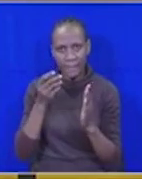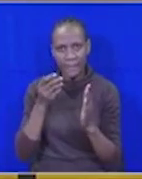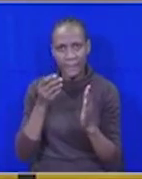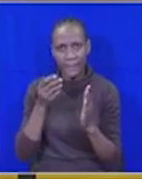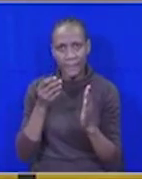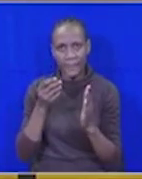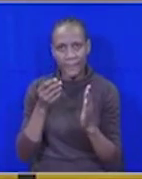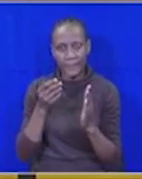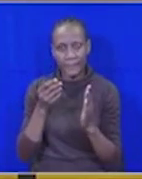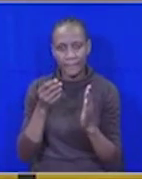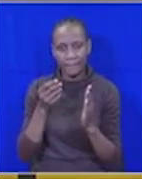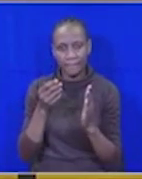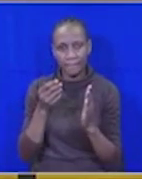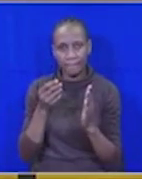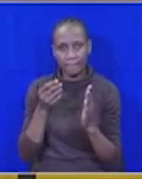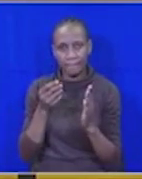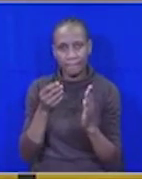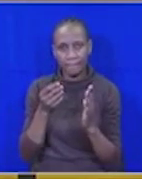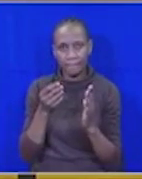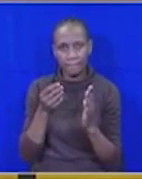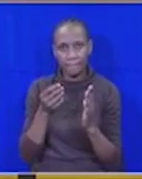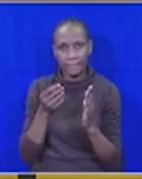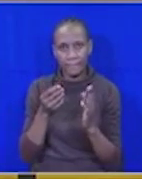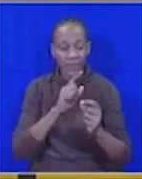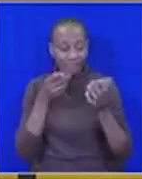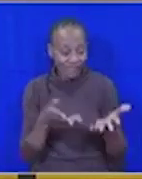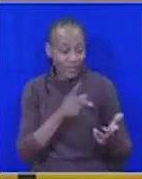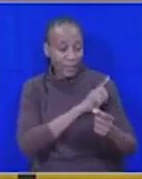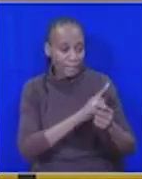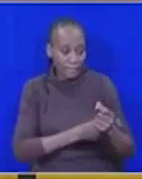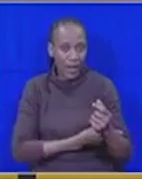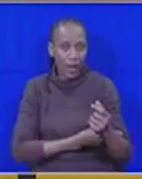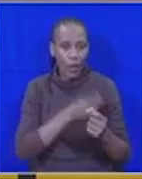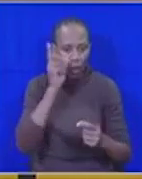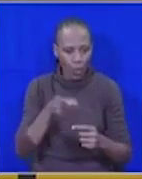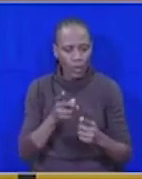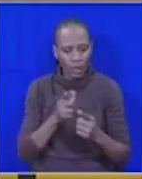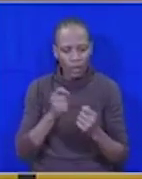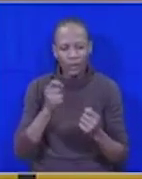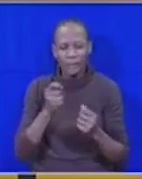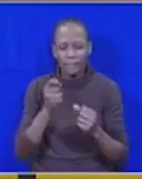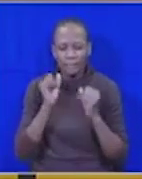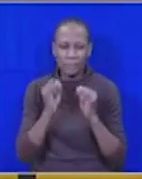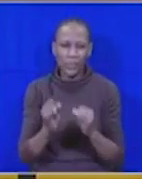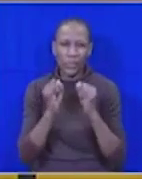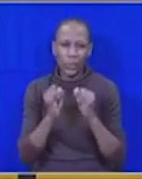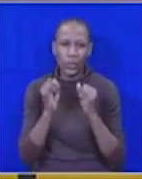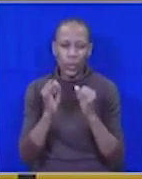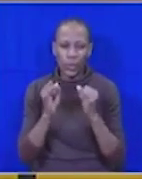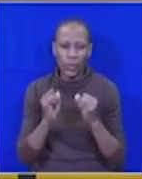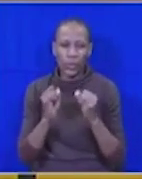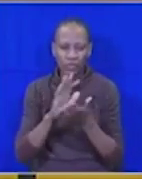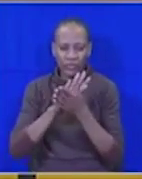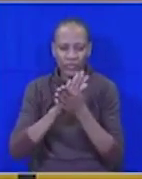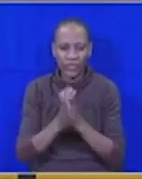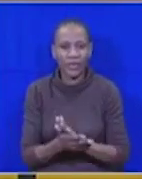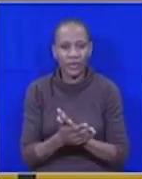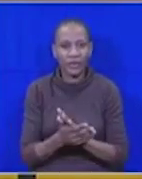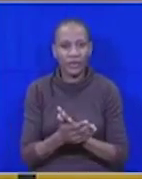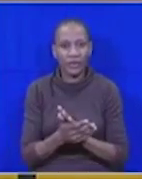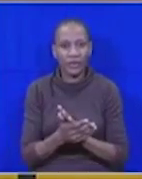largely voluntary. This mandatory upward referral will have a major detrimental effect on journalistic freedom at the